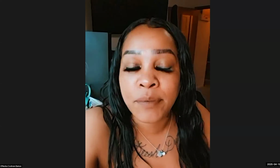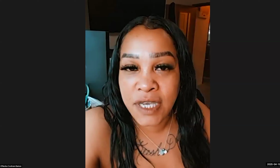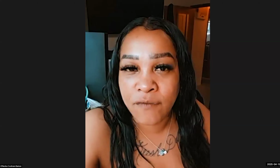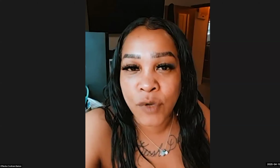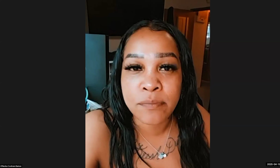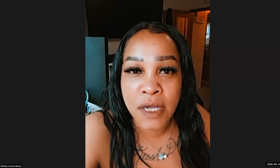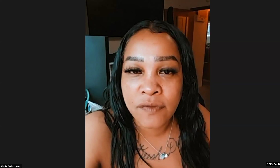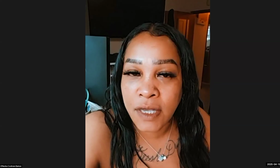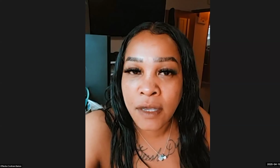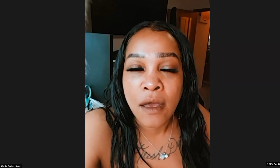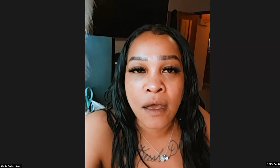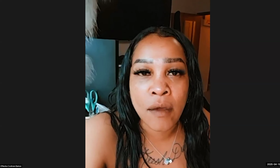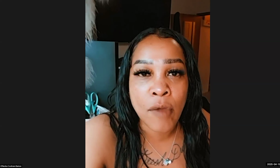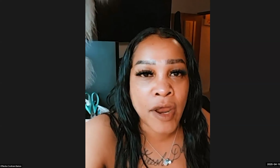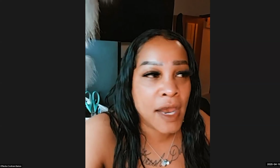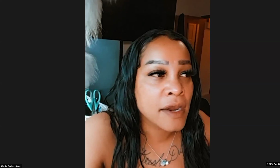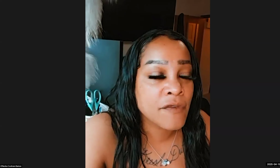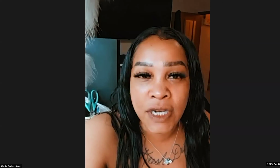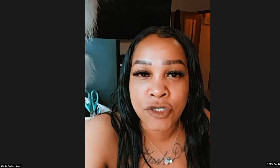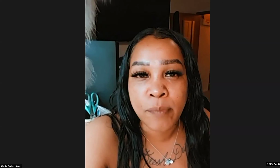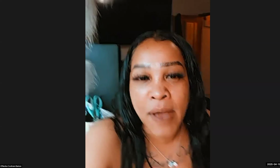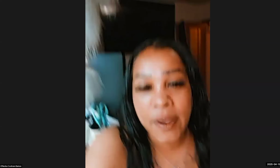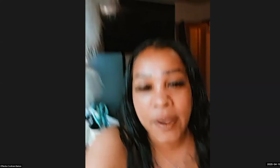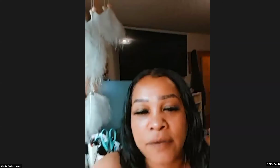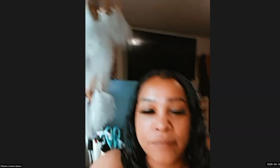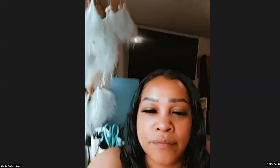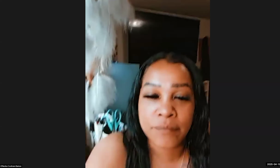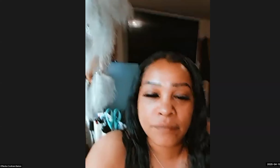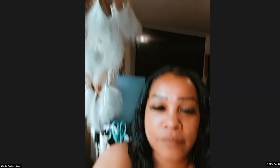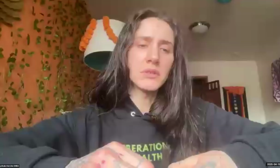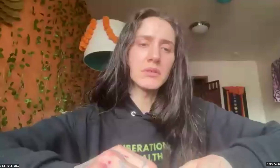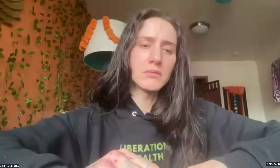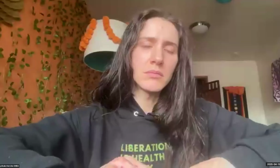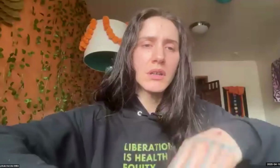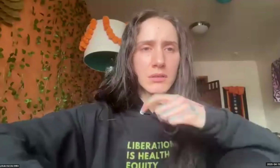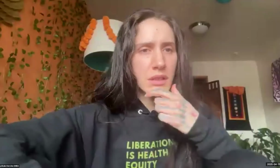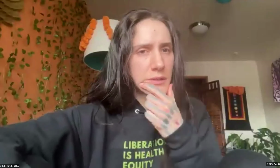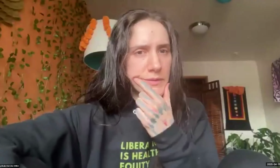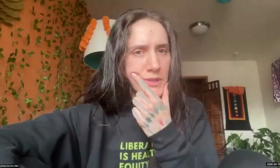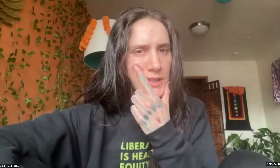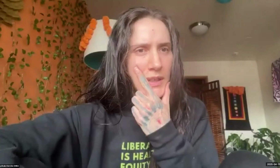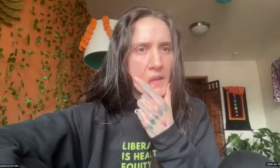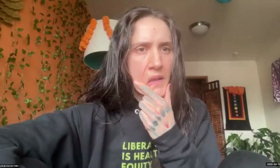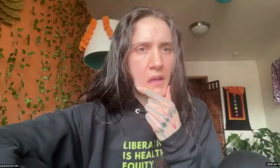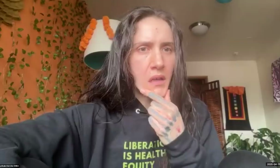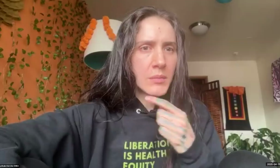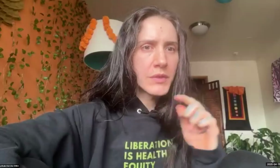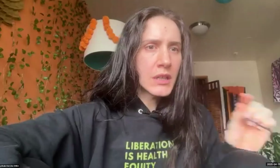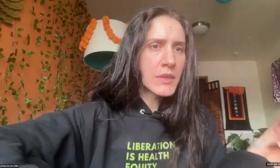and then we were able to invoice monthly, and if we needed to, bi-weekly. Good. Mahalo, thank you for sharing